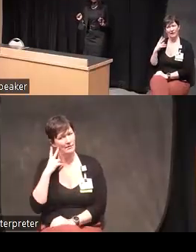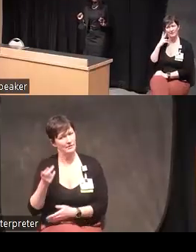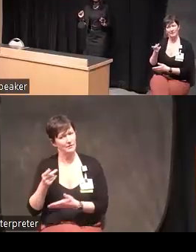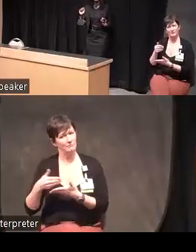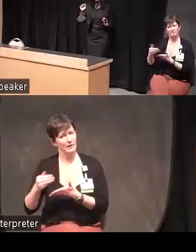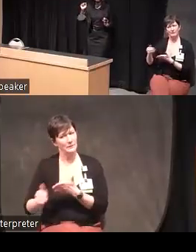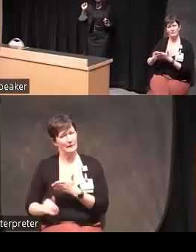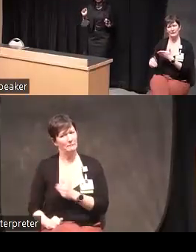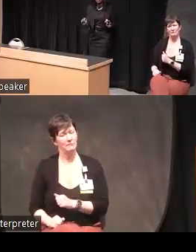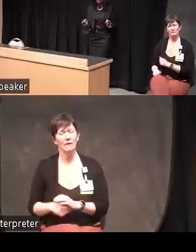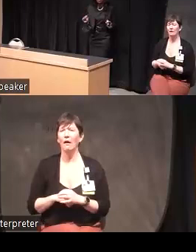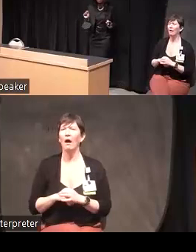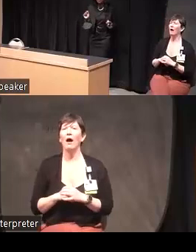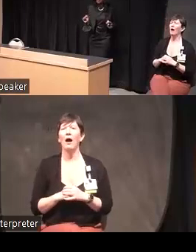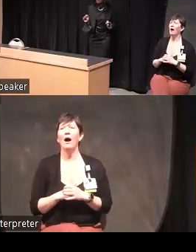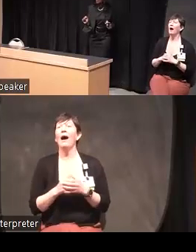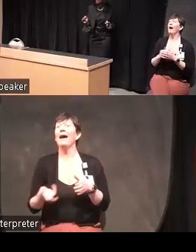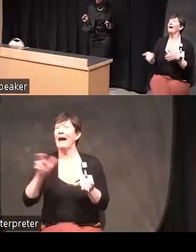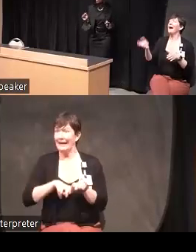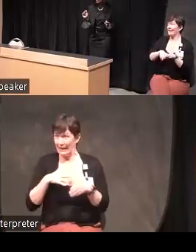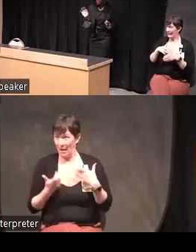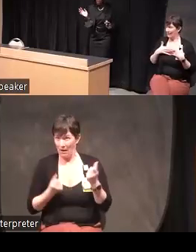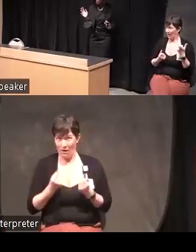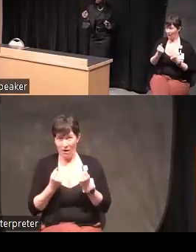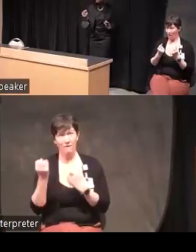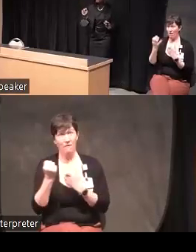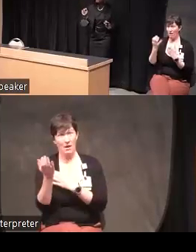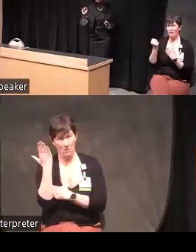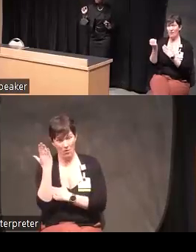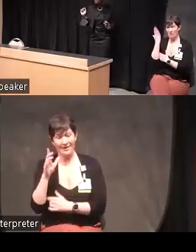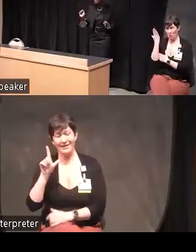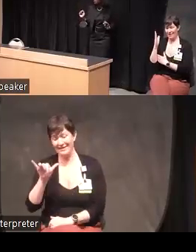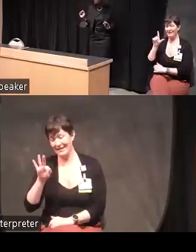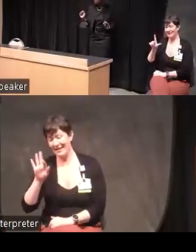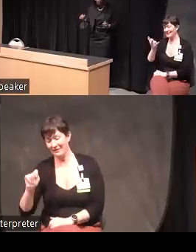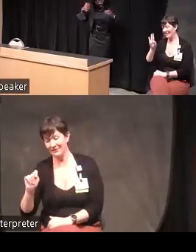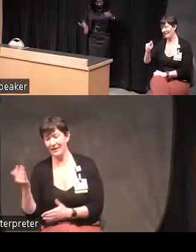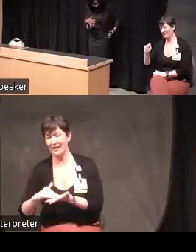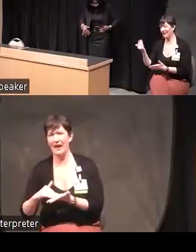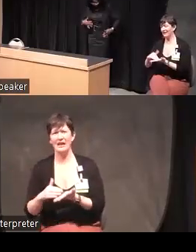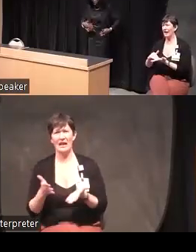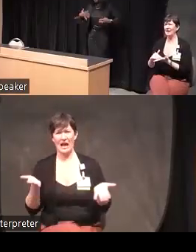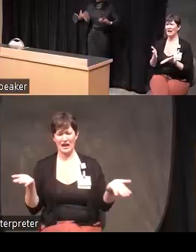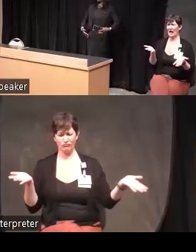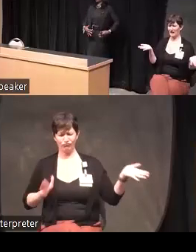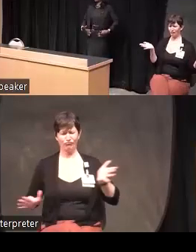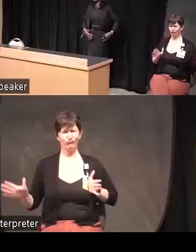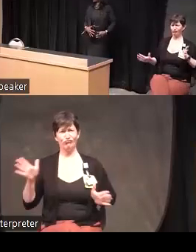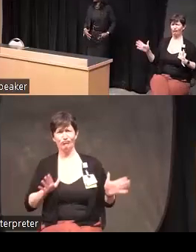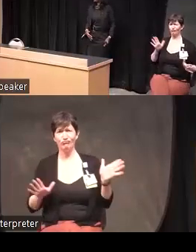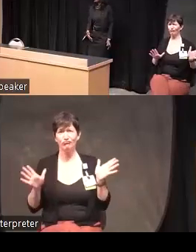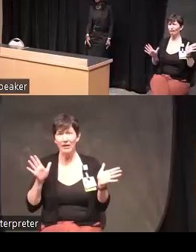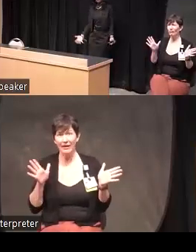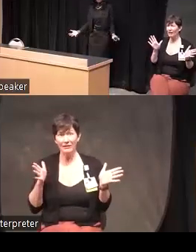weekend. I get in the car from my Monday morning. It's another lift from my Monday morning office. And I'm dressed, I'm dressed for success